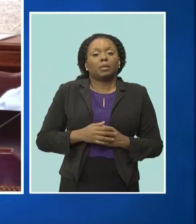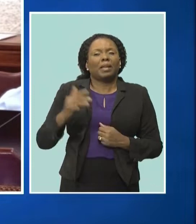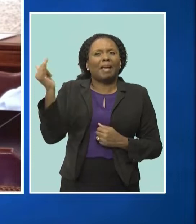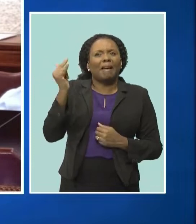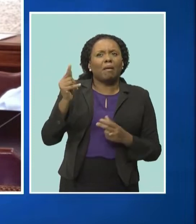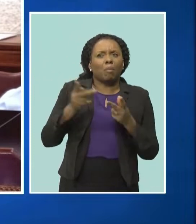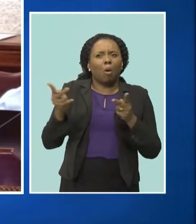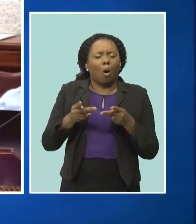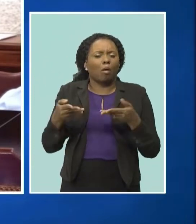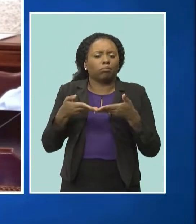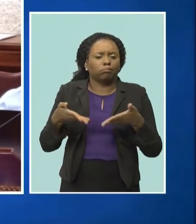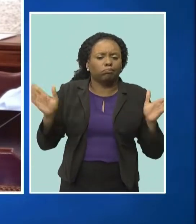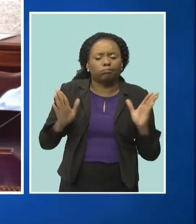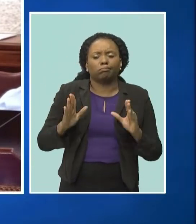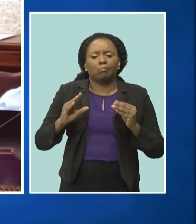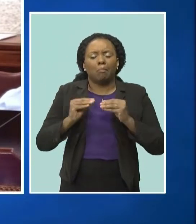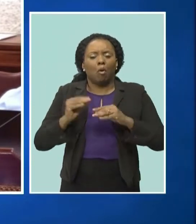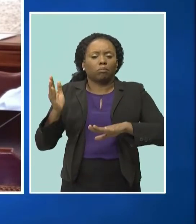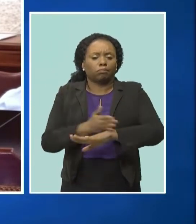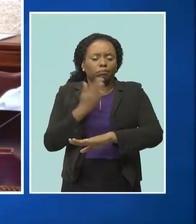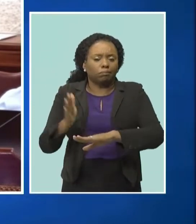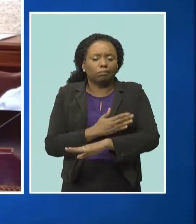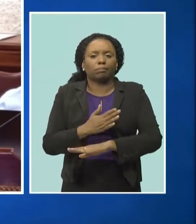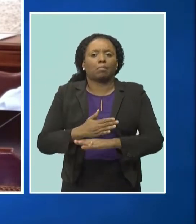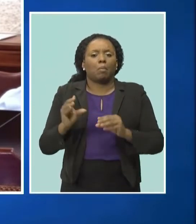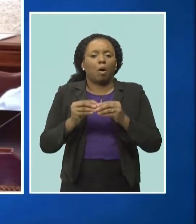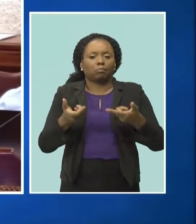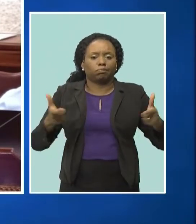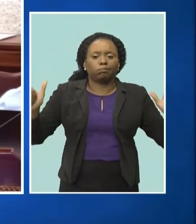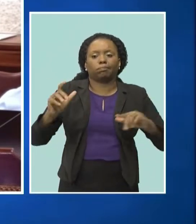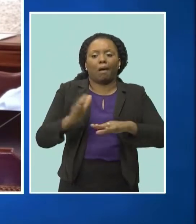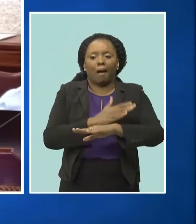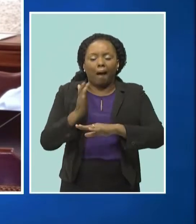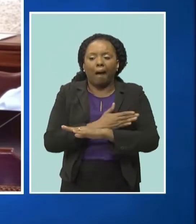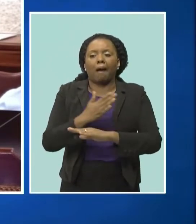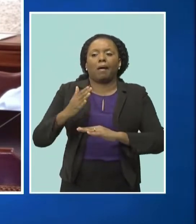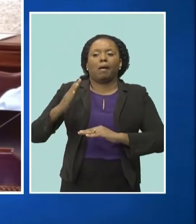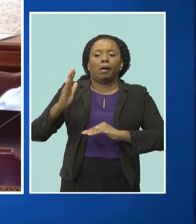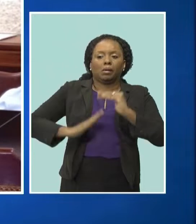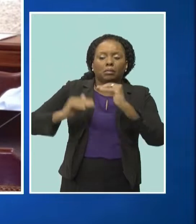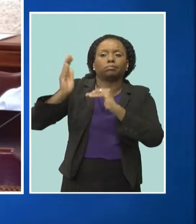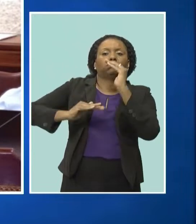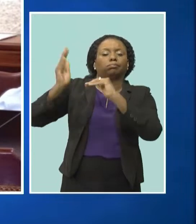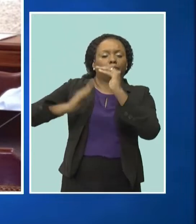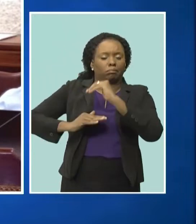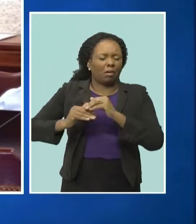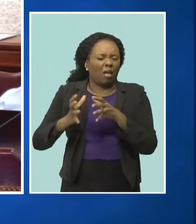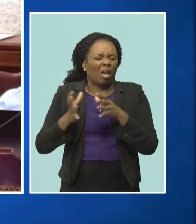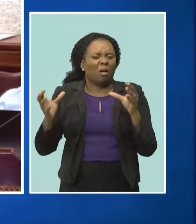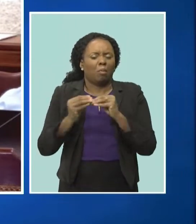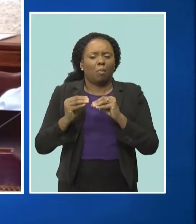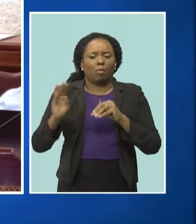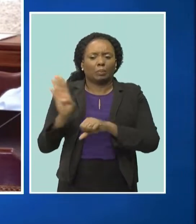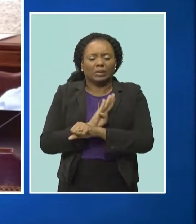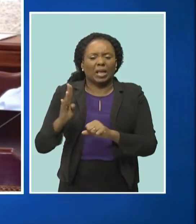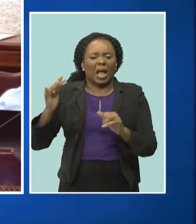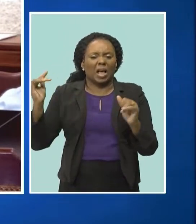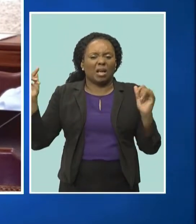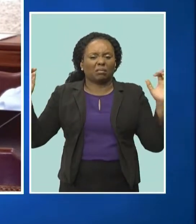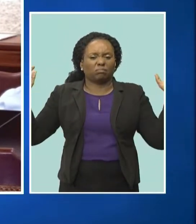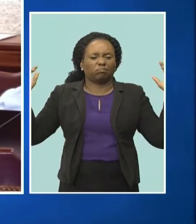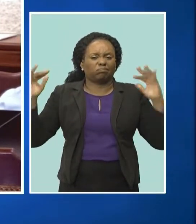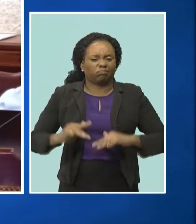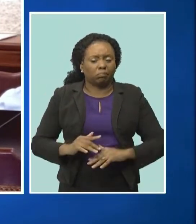expand physically in terms of its campus. We have seen a lot more commercial passenger traffic come to Barbados.